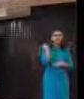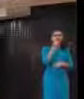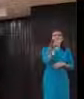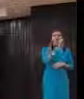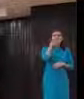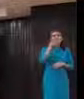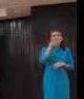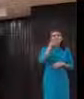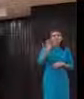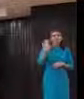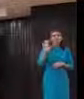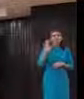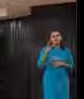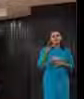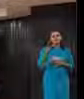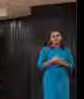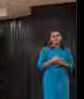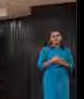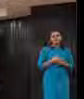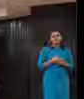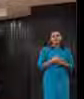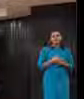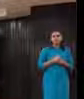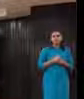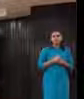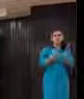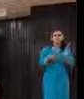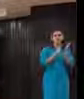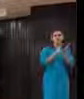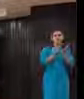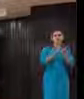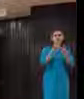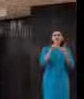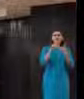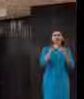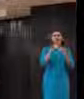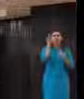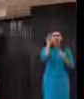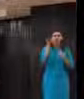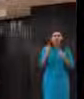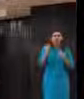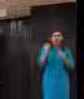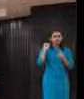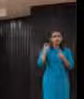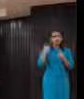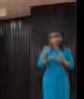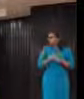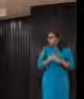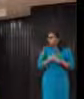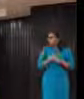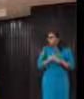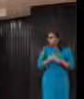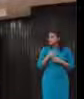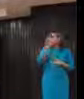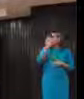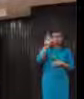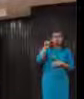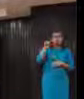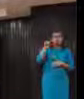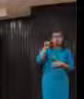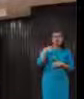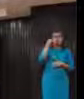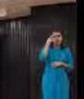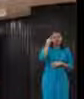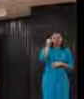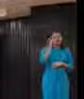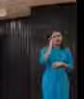and which have been upheld in that Damnu's case, Mohammad Maqbool Damnu's case, yes. So that's a very interesting perspective. It actually reminds